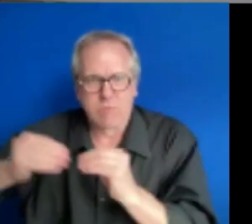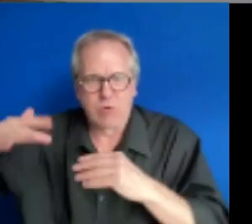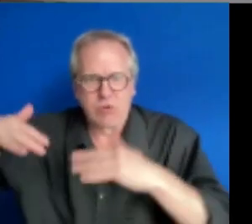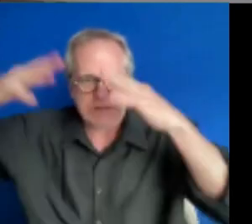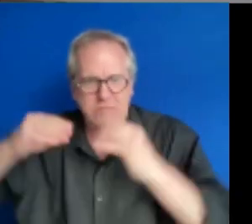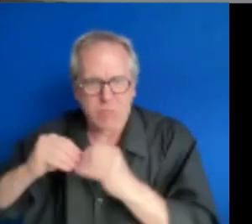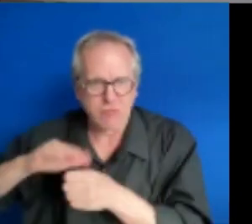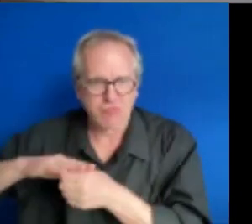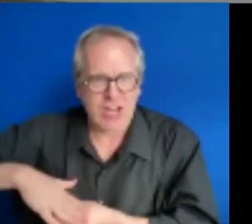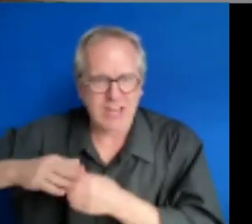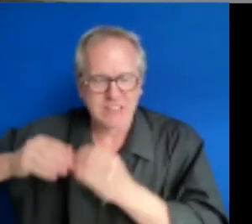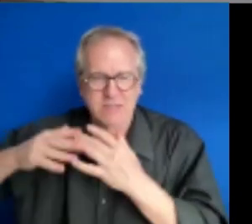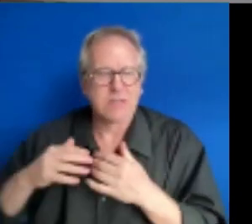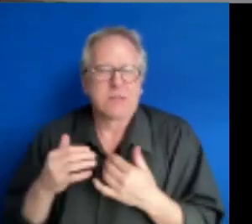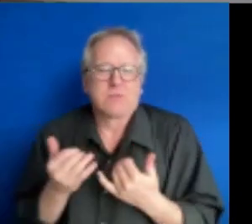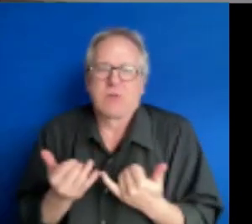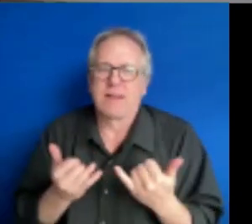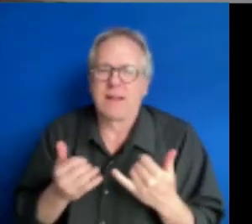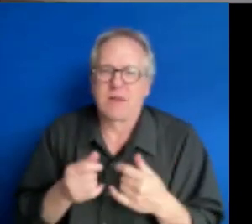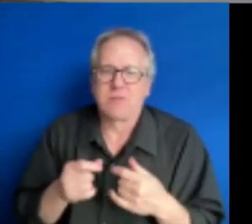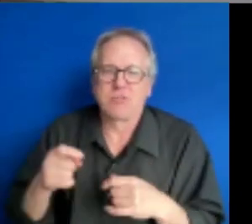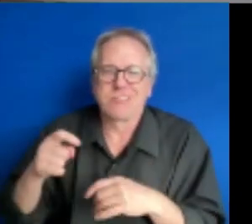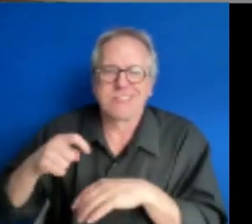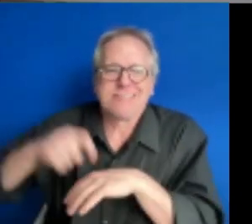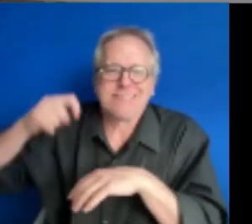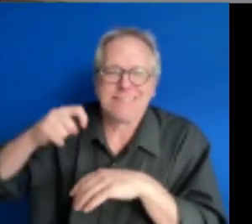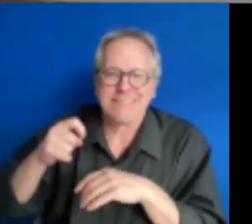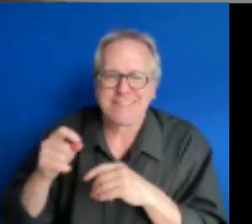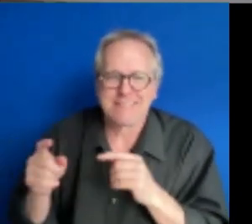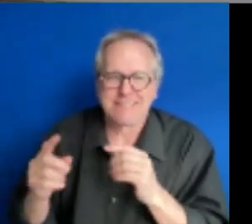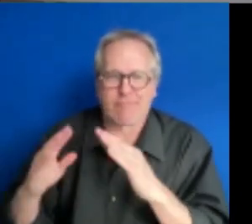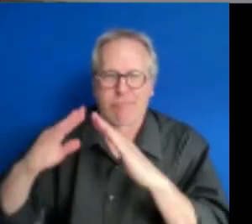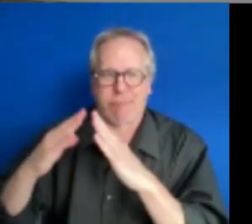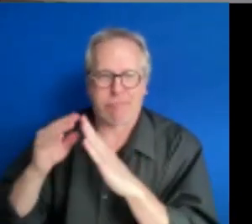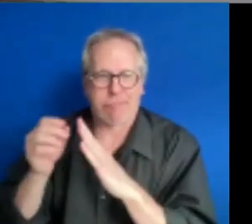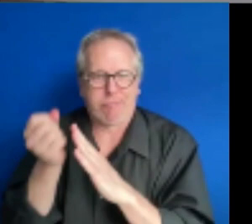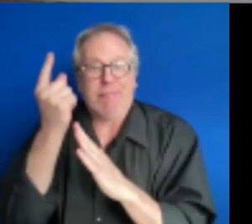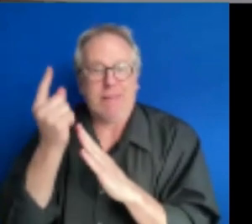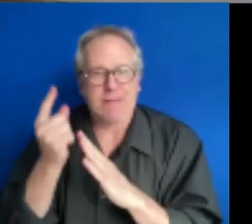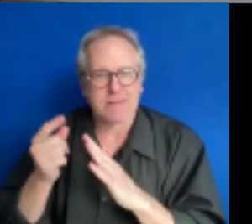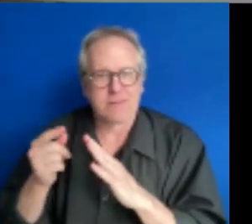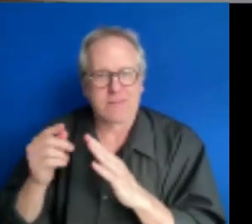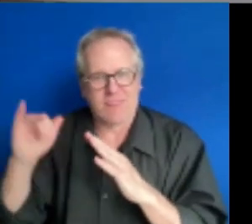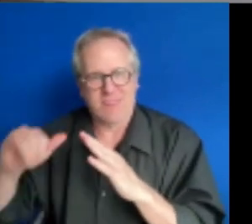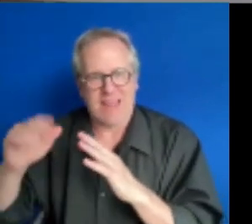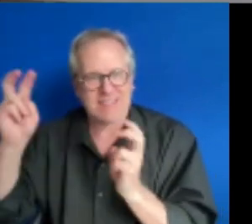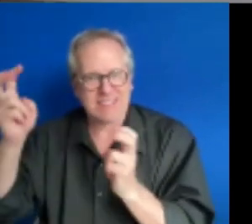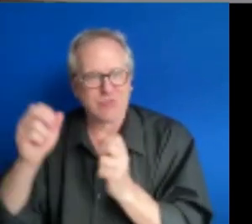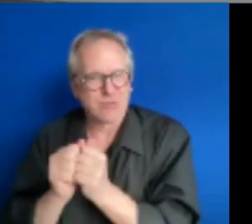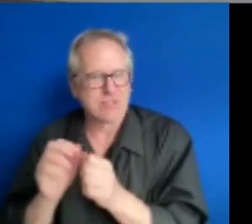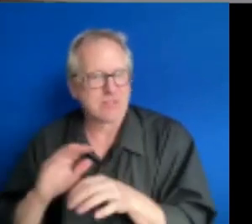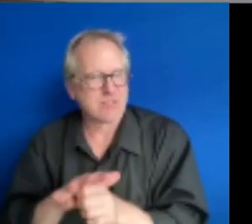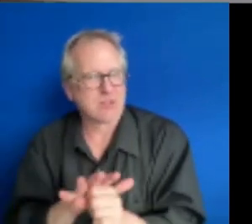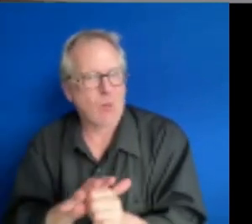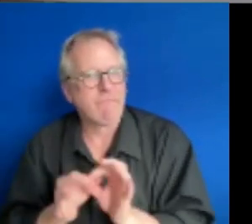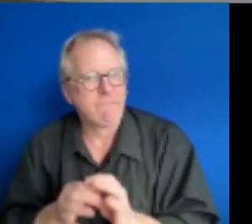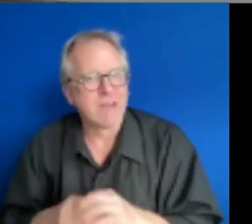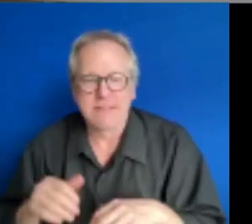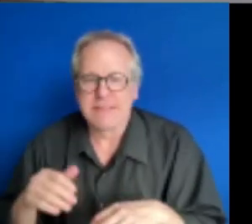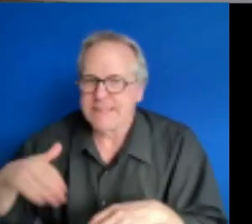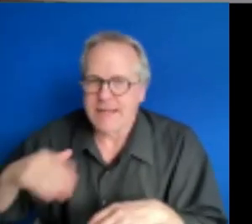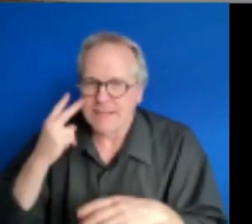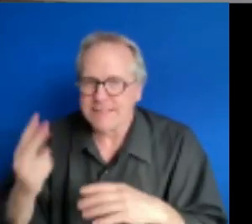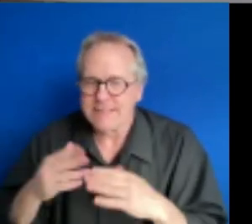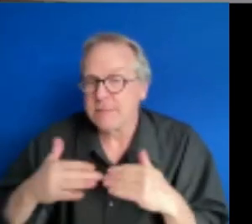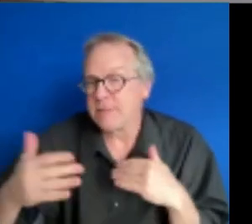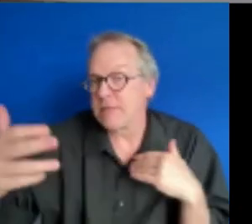have, we're only scratching the tip of the iceberg in understanding that particular legacy. And I think that as